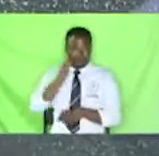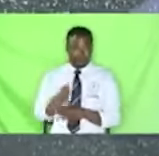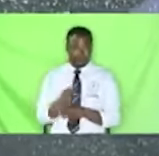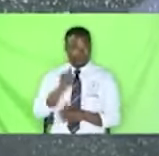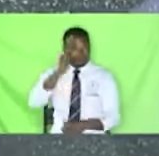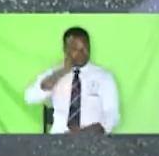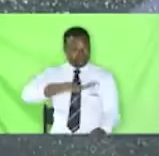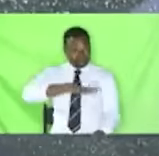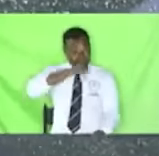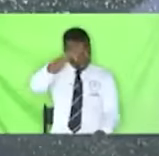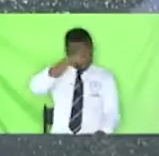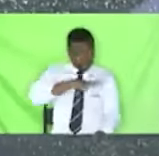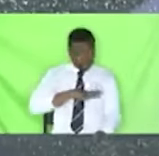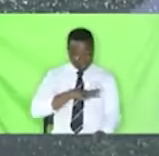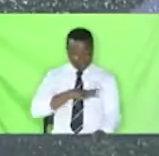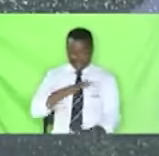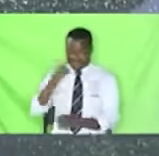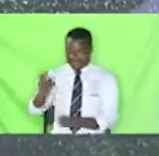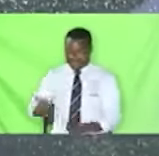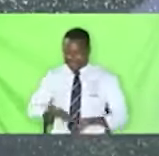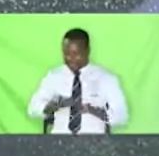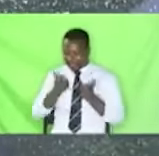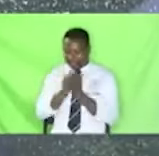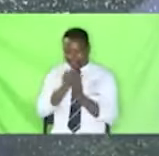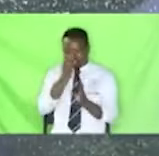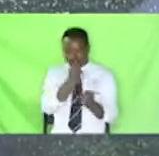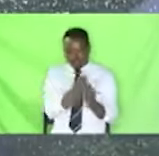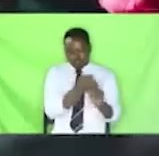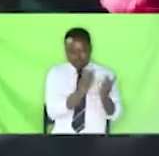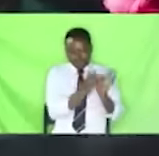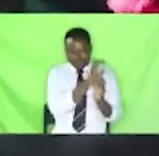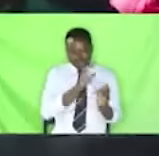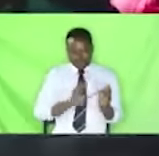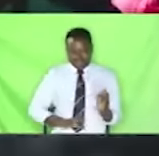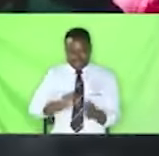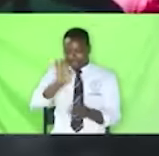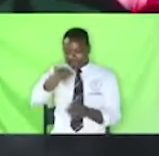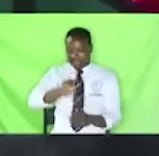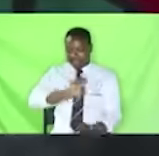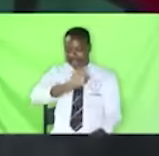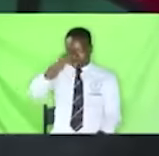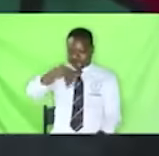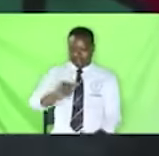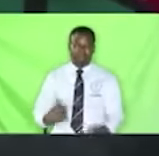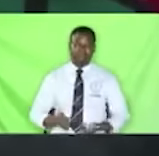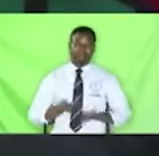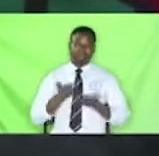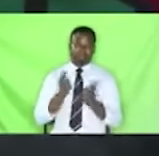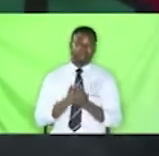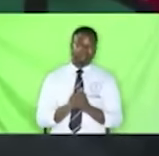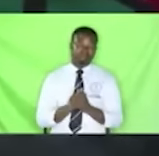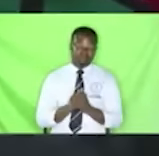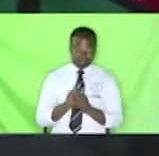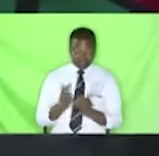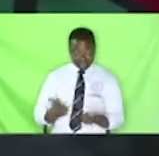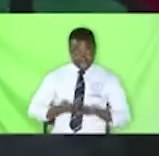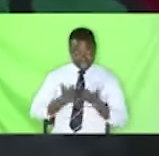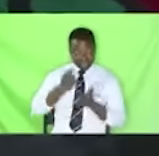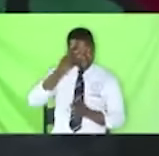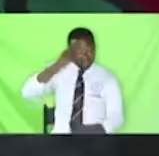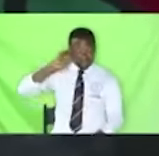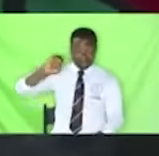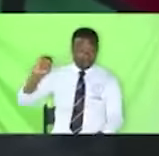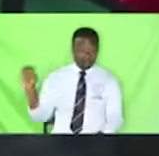gentlemen, the life that we have obtained from Jesus Christ is eternal life. Life forever.